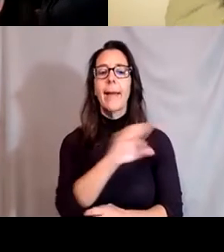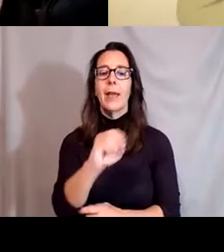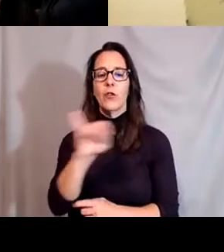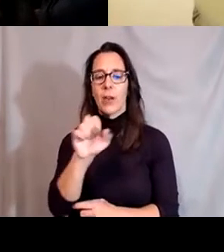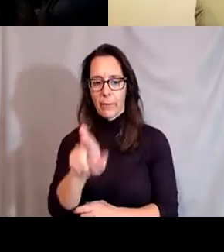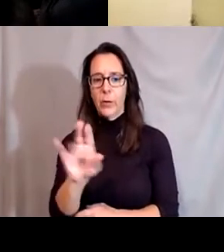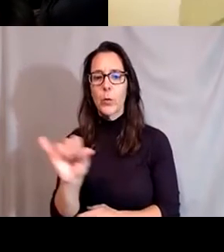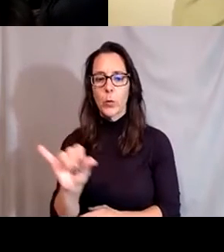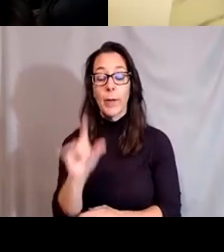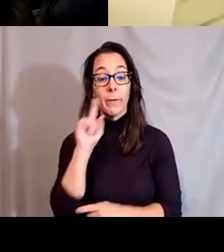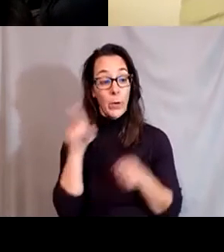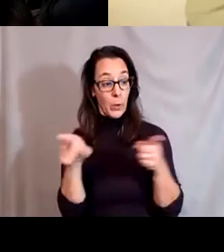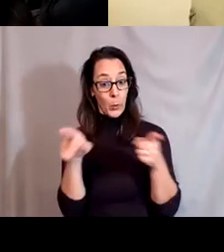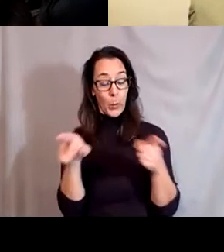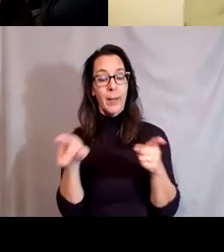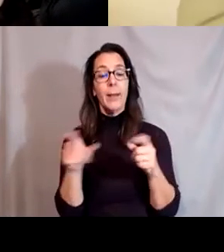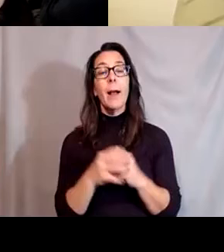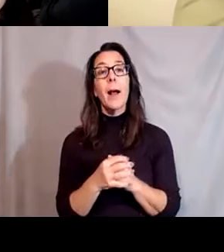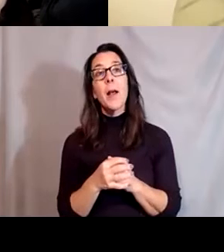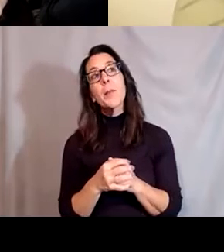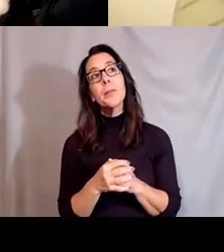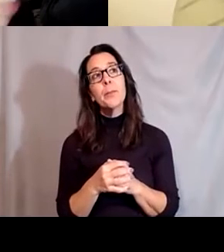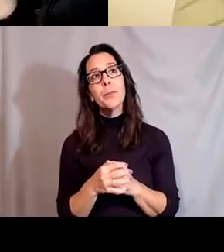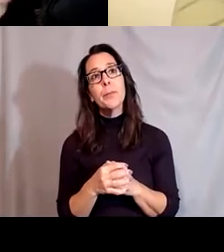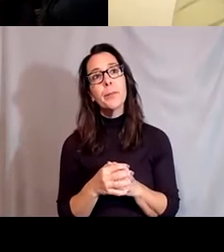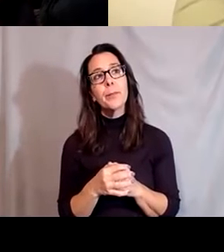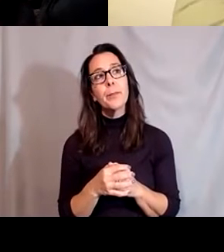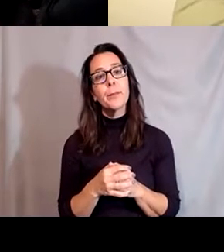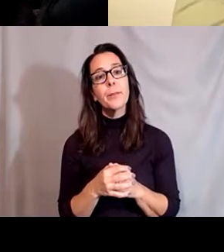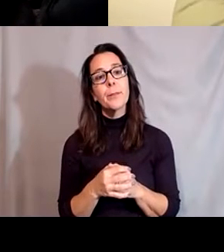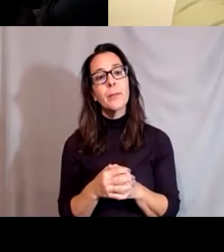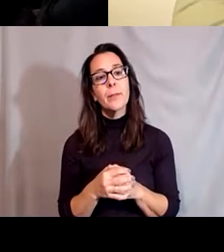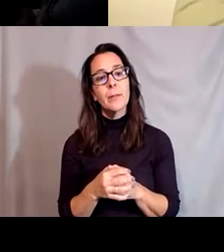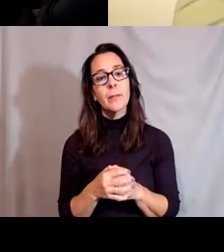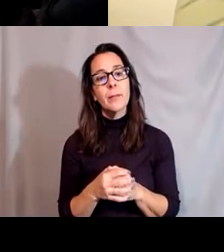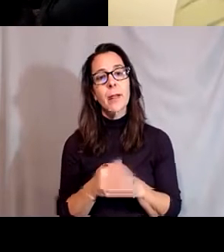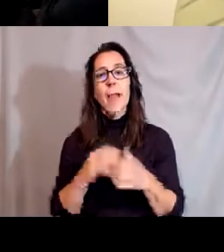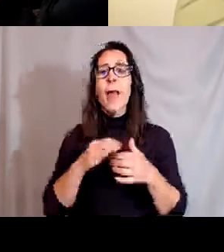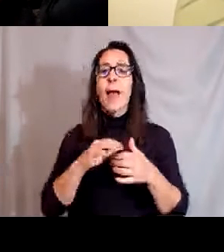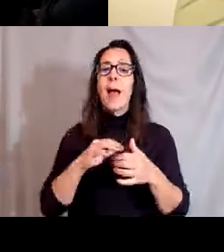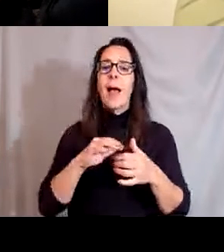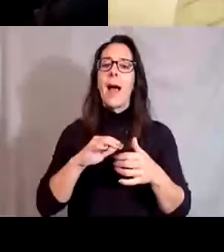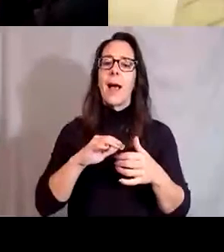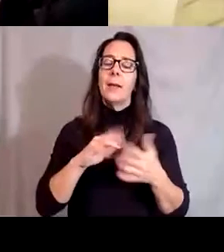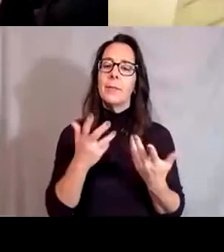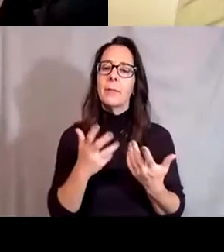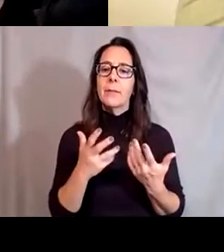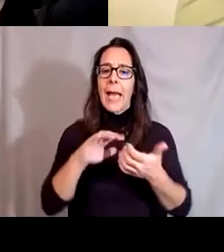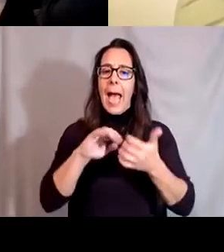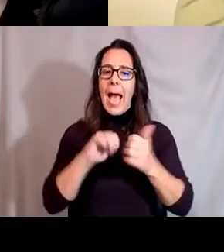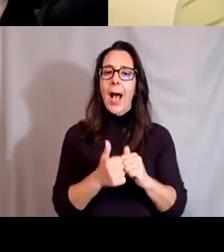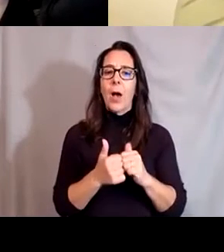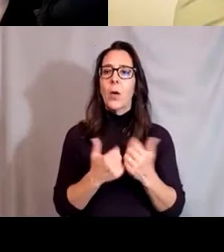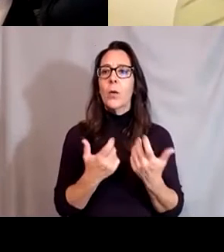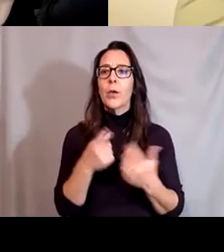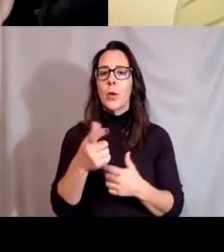guys, how is it? How does it impede getting engaged with the community? I mean, what hurdles